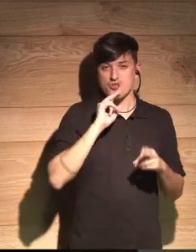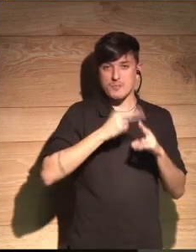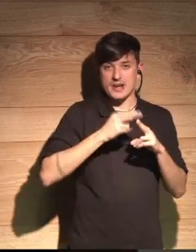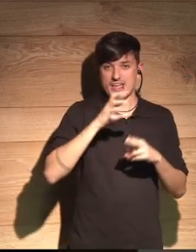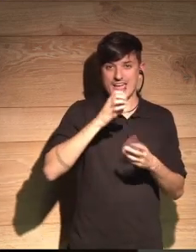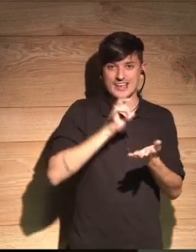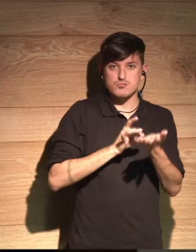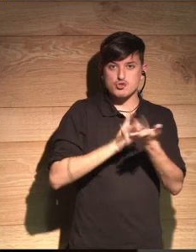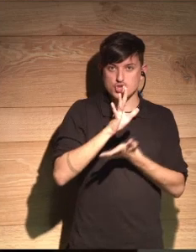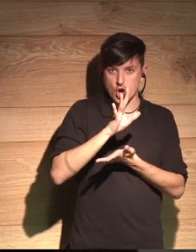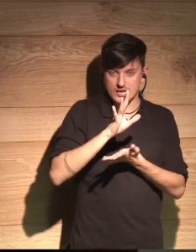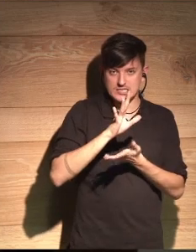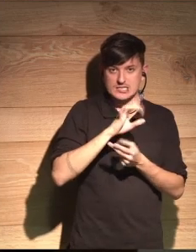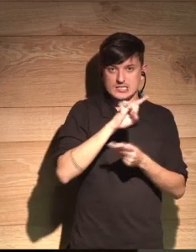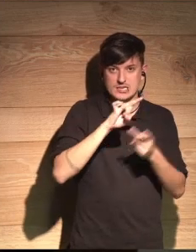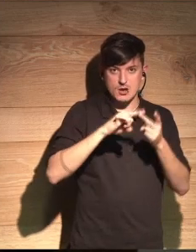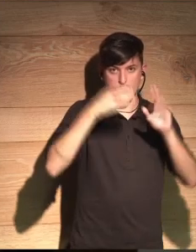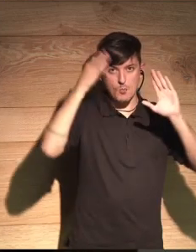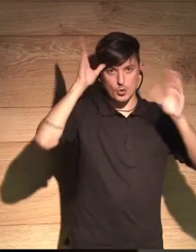is Expulsiones,